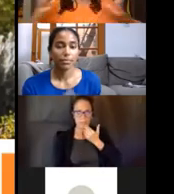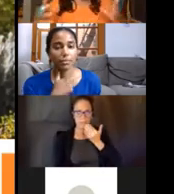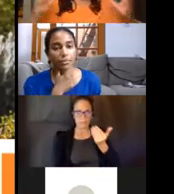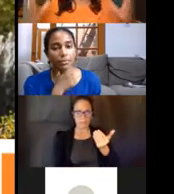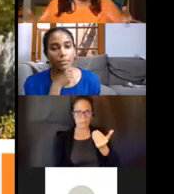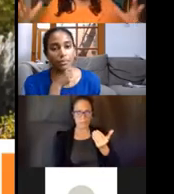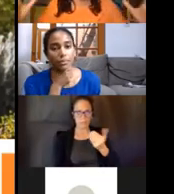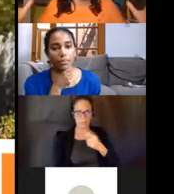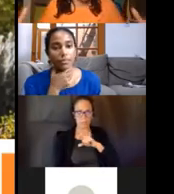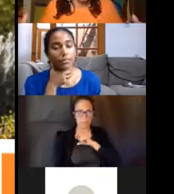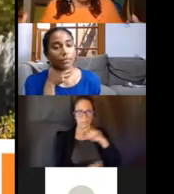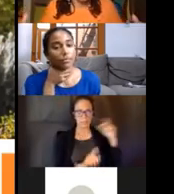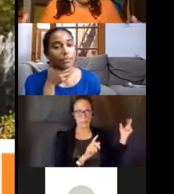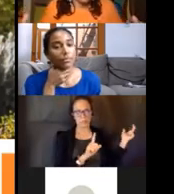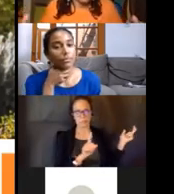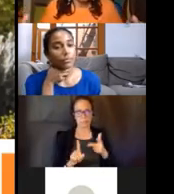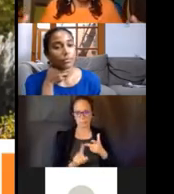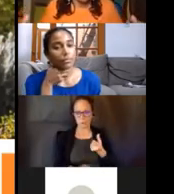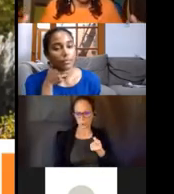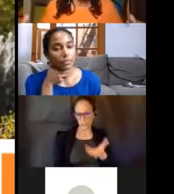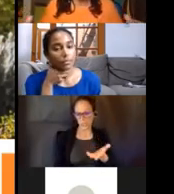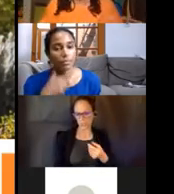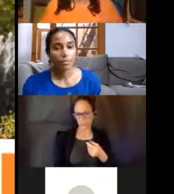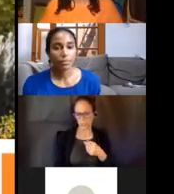many other Black and brown people,